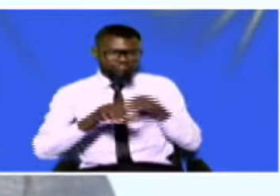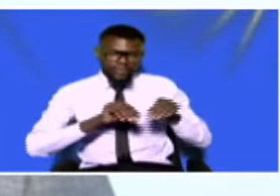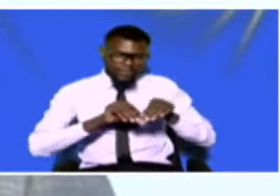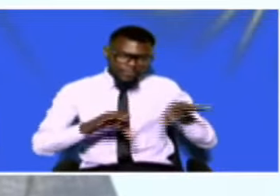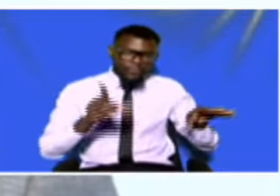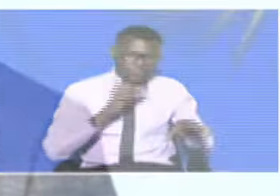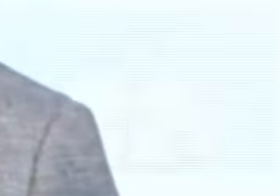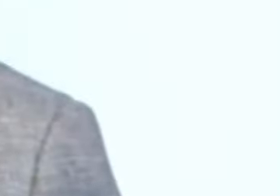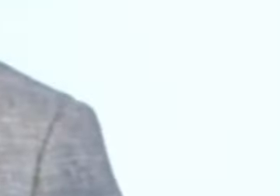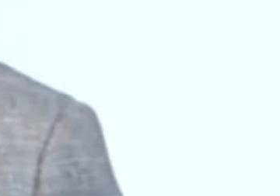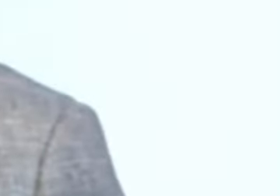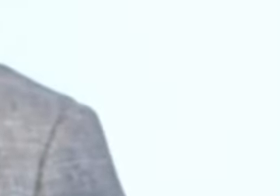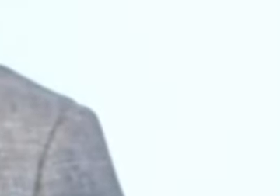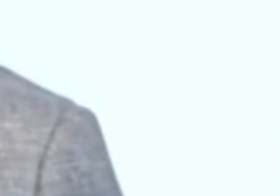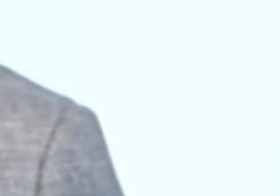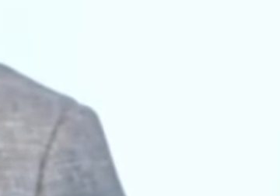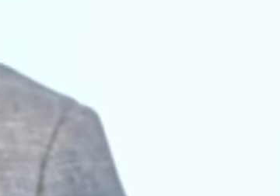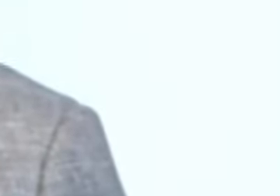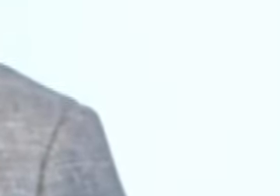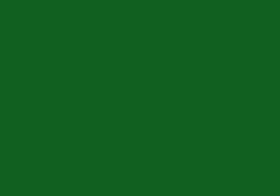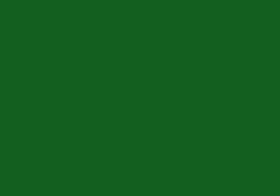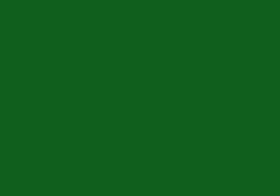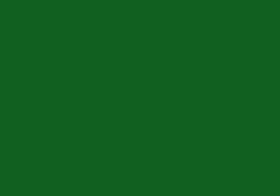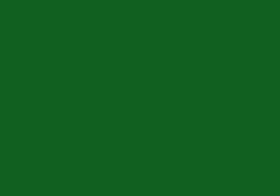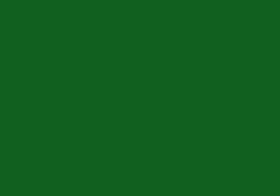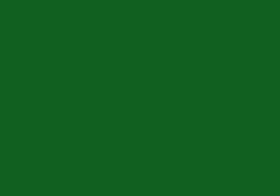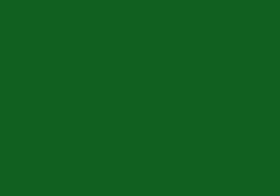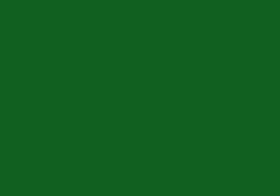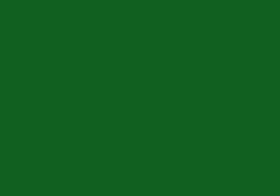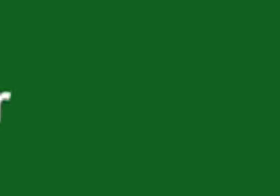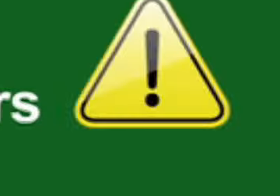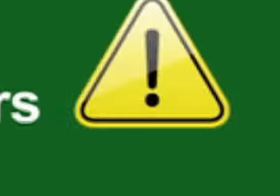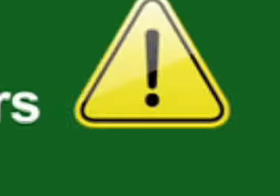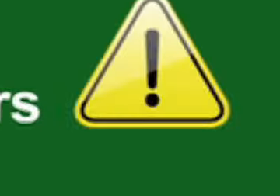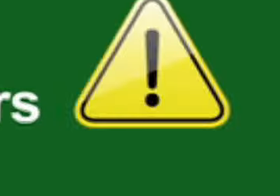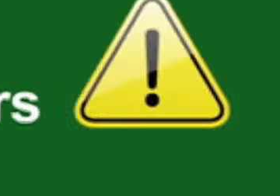Must pay outstanding land rates arrears to the Nairobi.